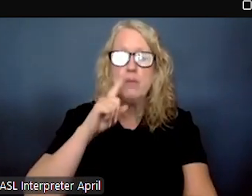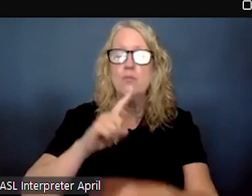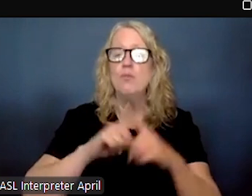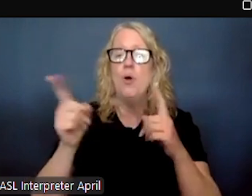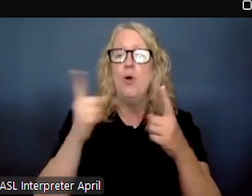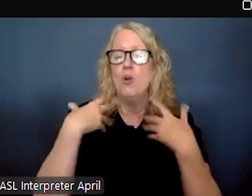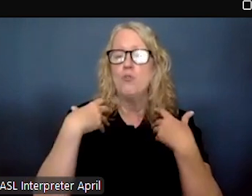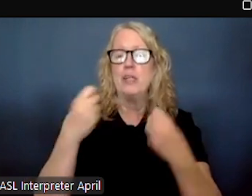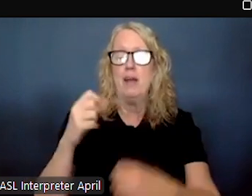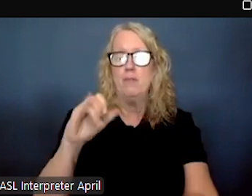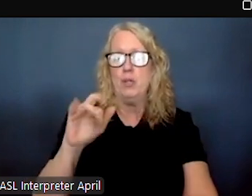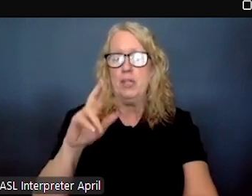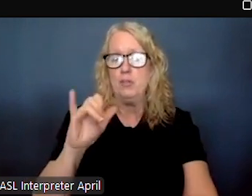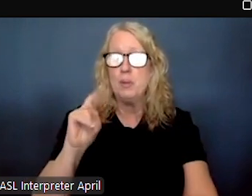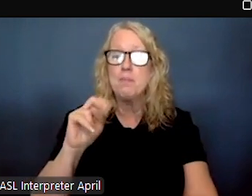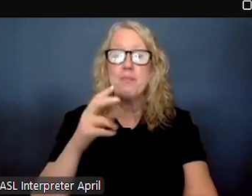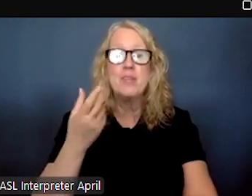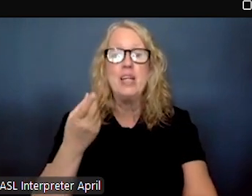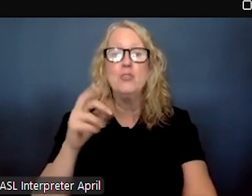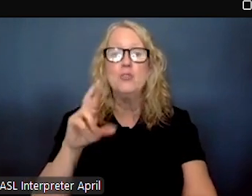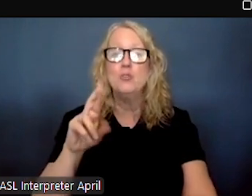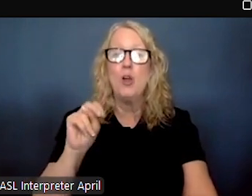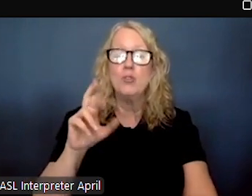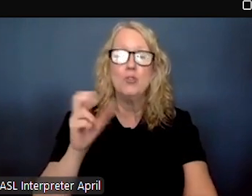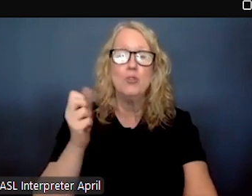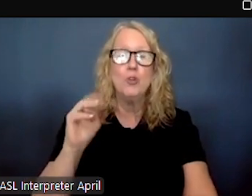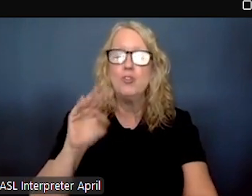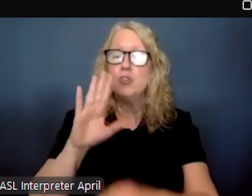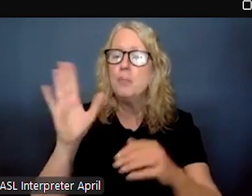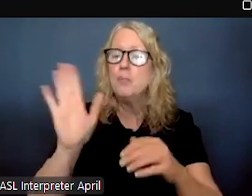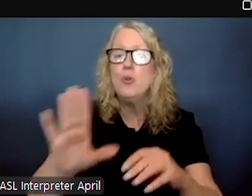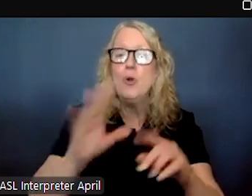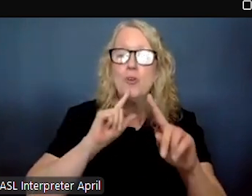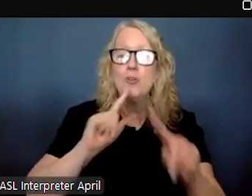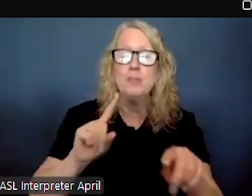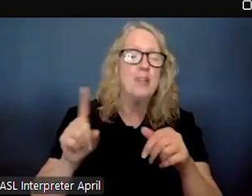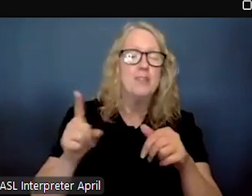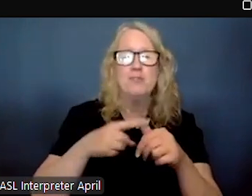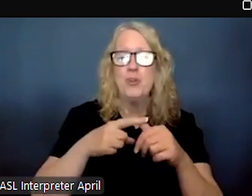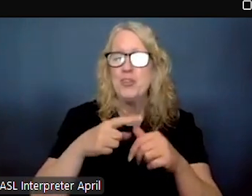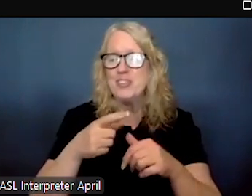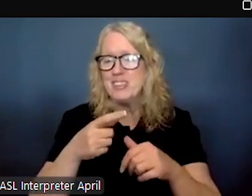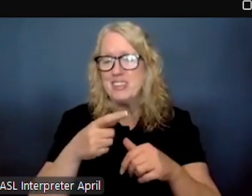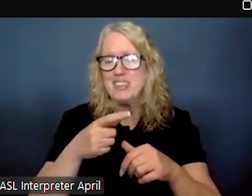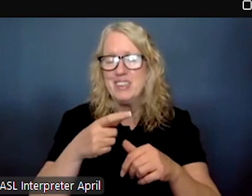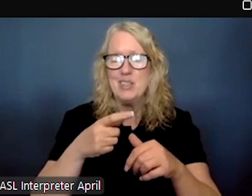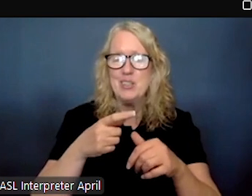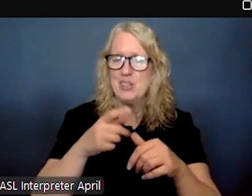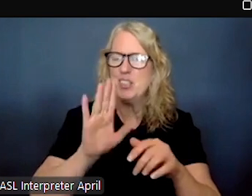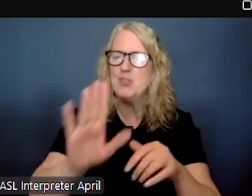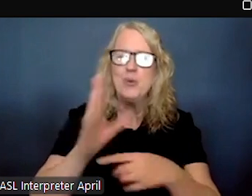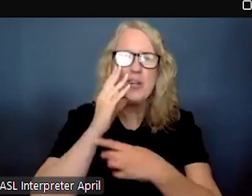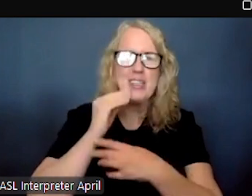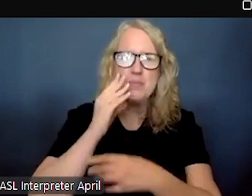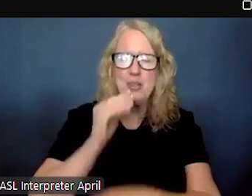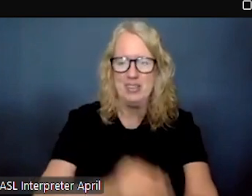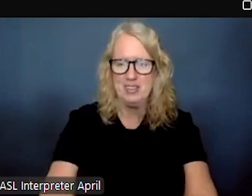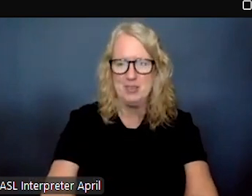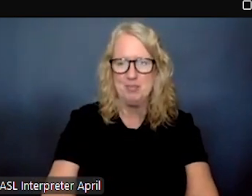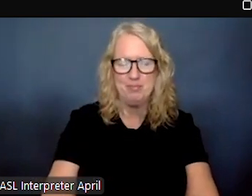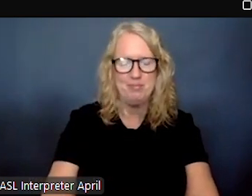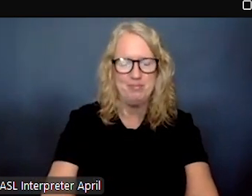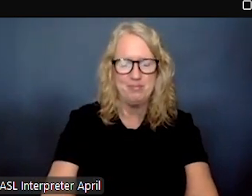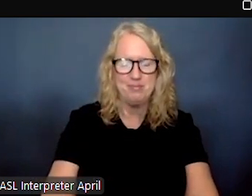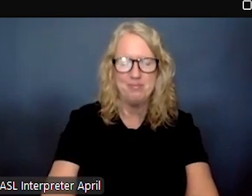Innovations. Dr. Nordstrom, let's go to you first. What is your response and your experiences?